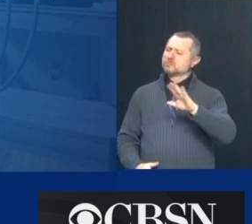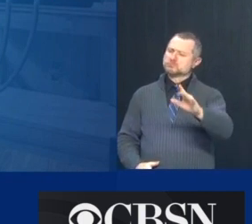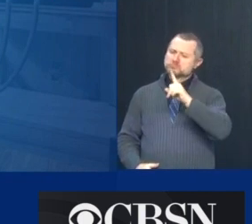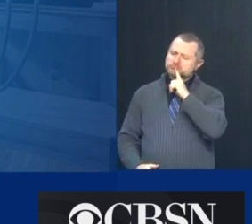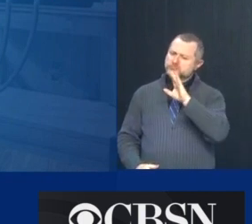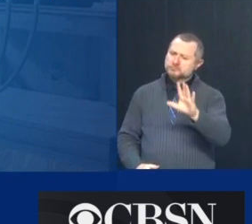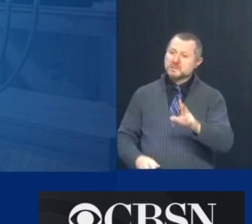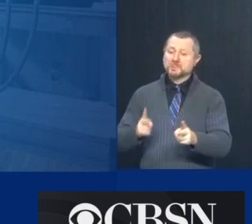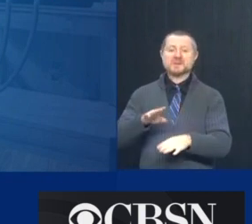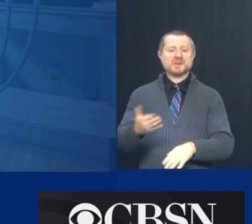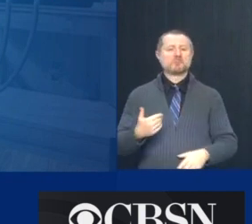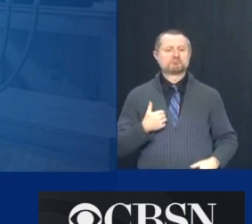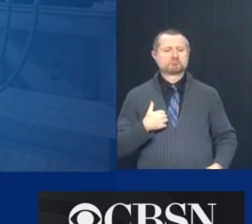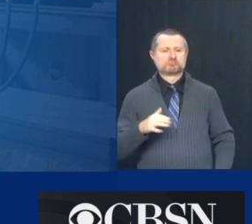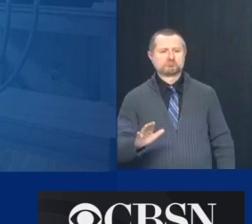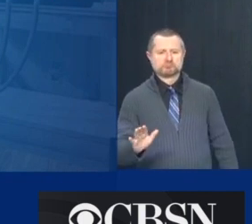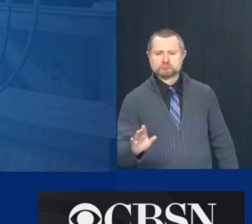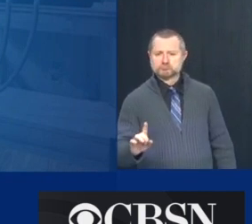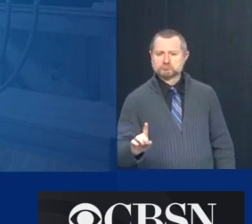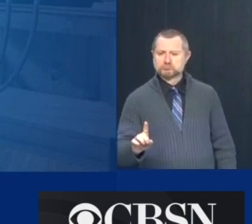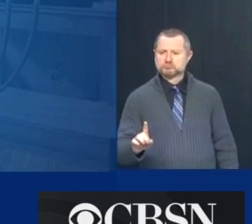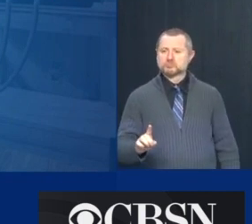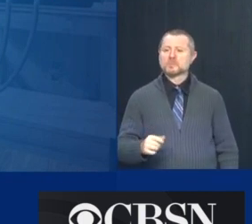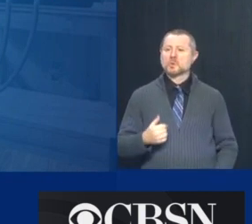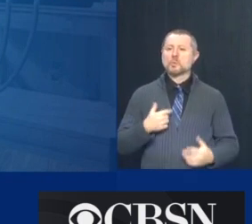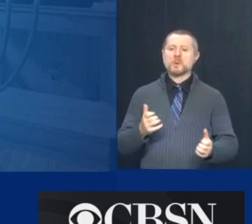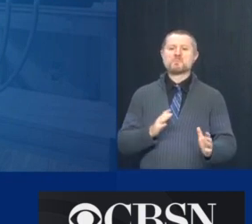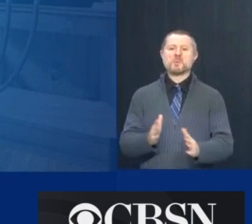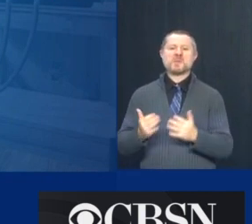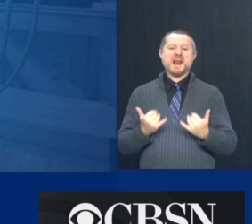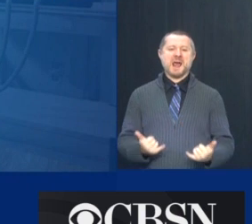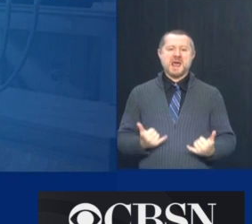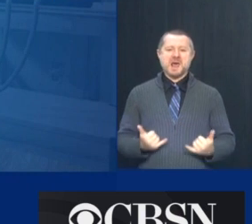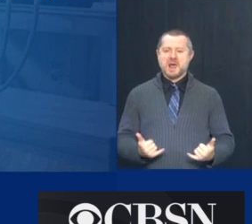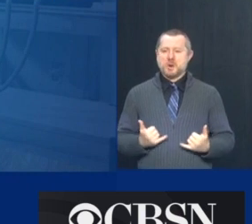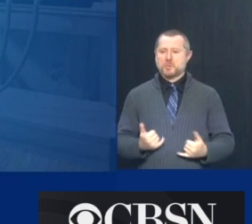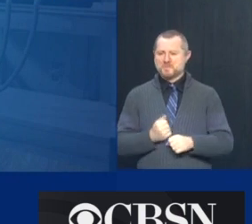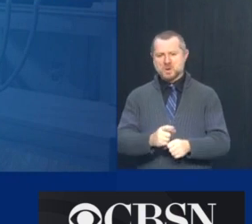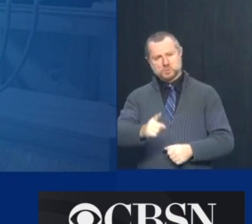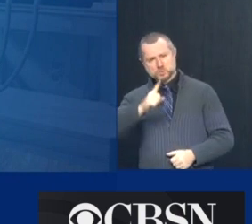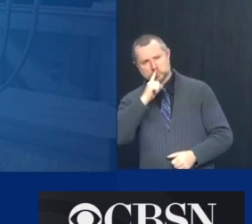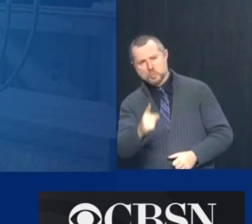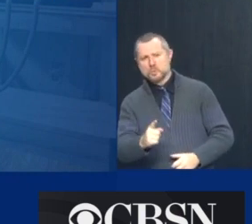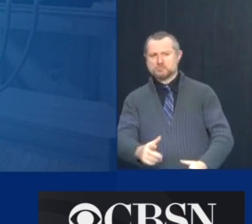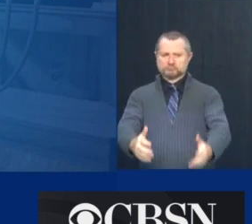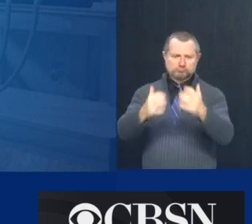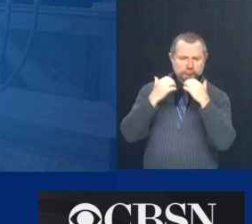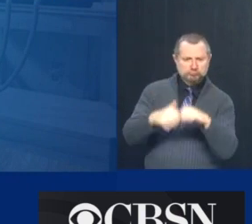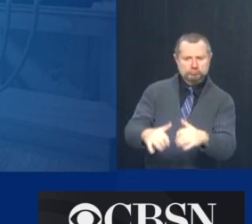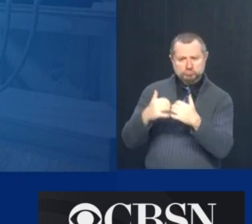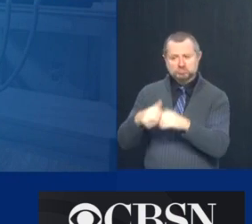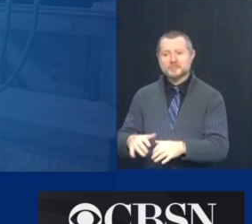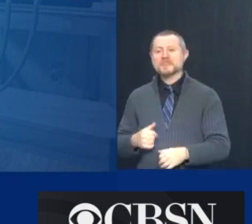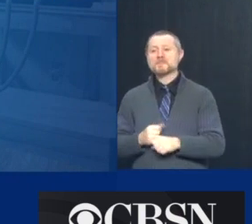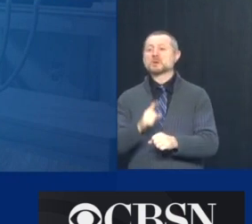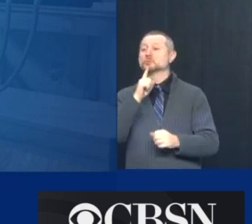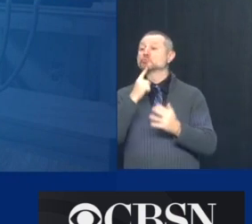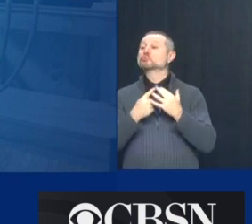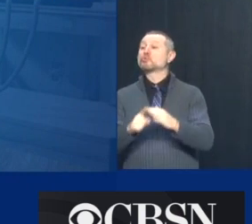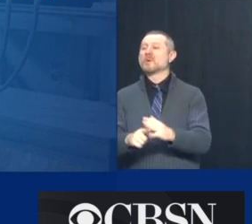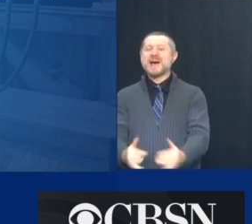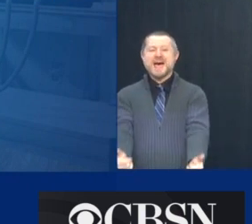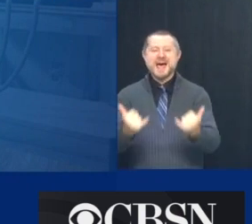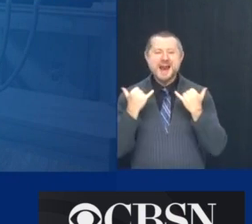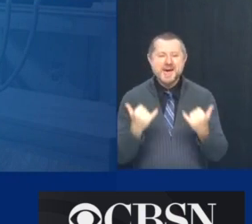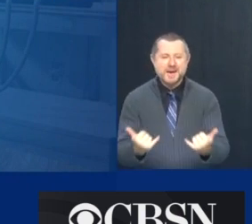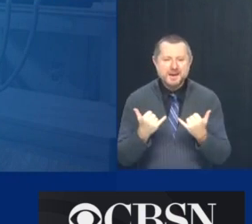That's really difficult. So preparing for that is important. That goes into effect immediately. We also